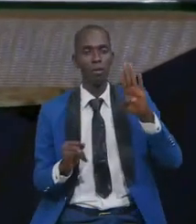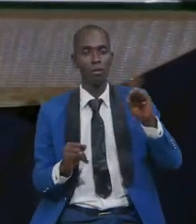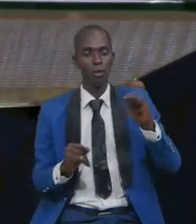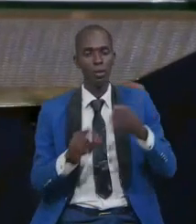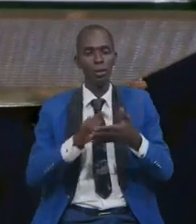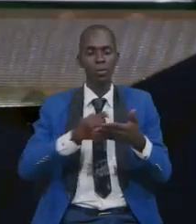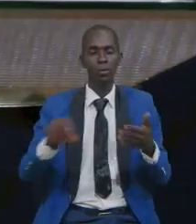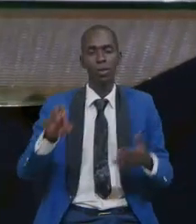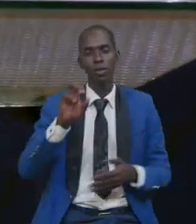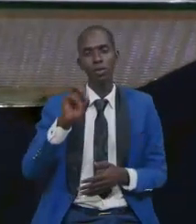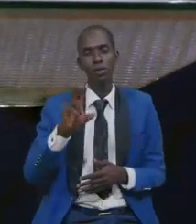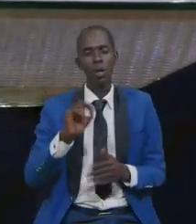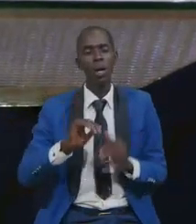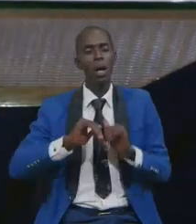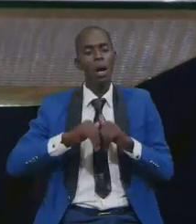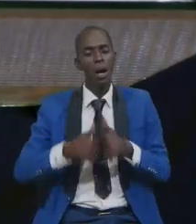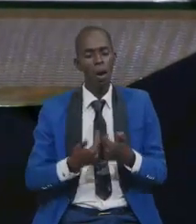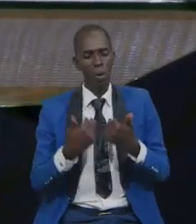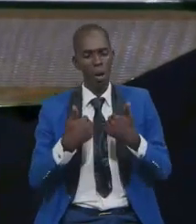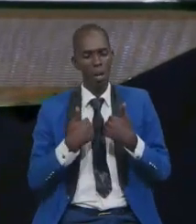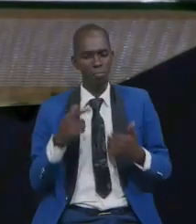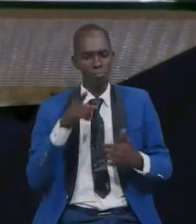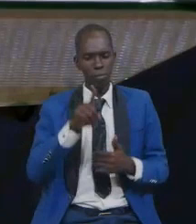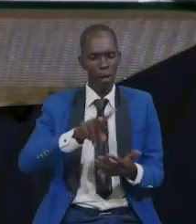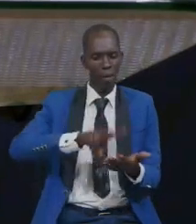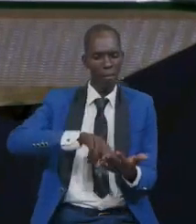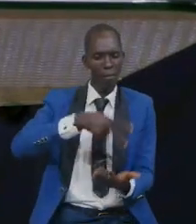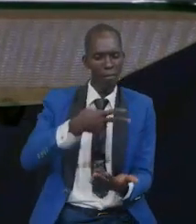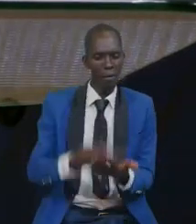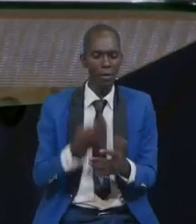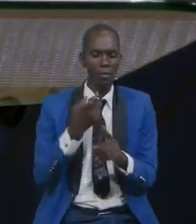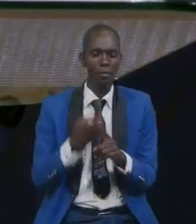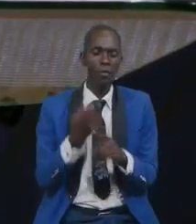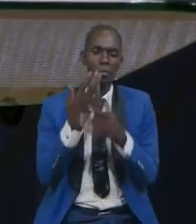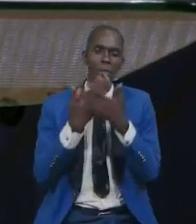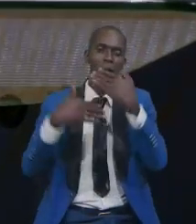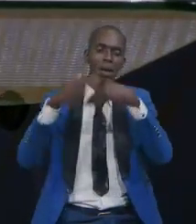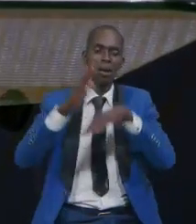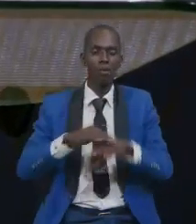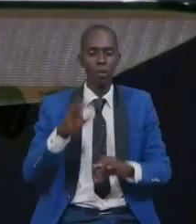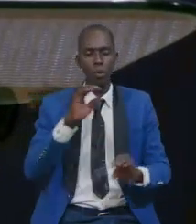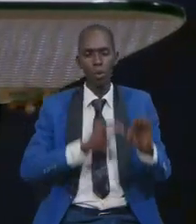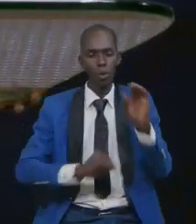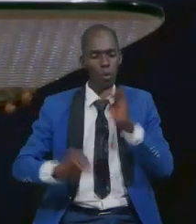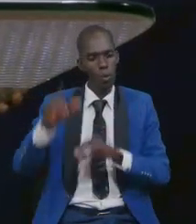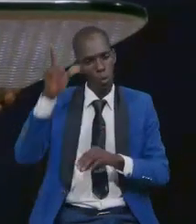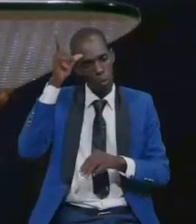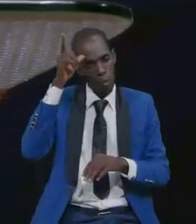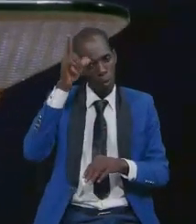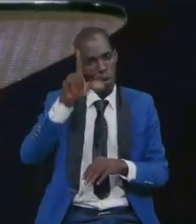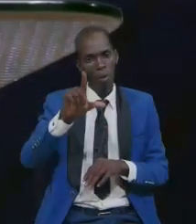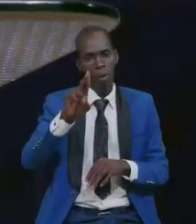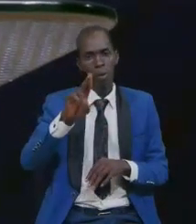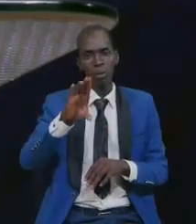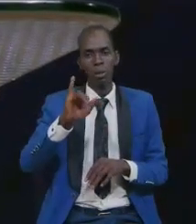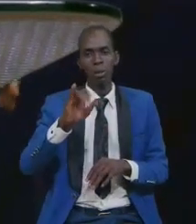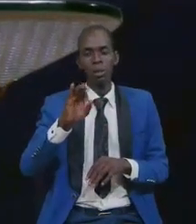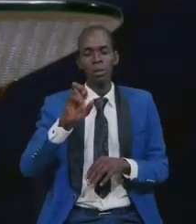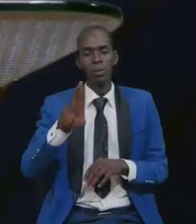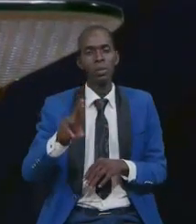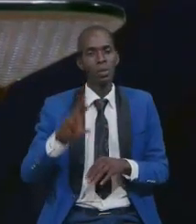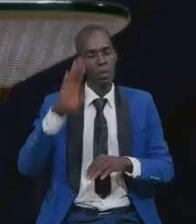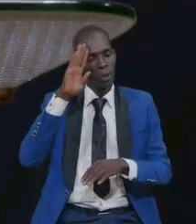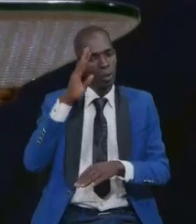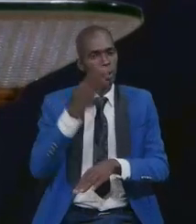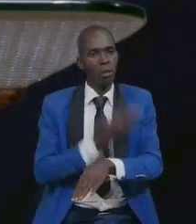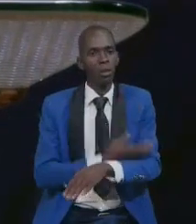12. How art thou fallen from heaven, O Lucifer, son of the morning? How art